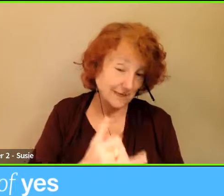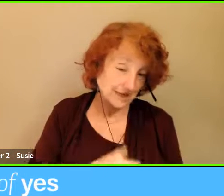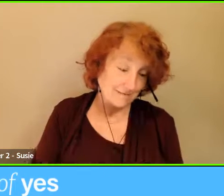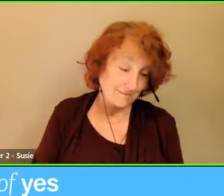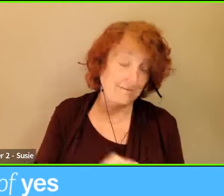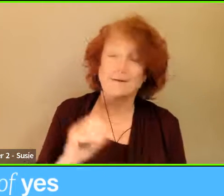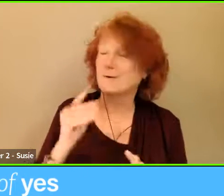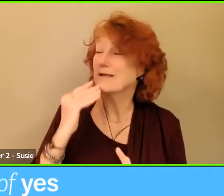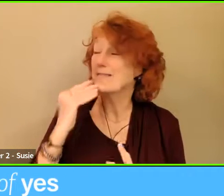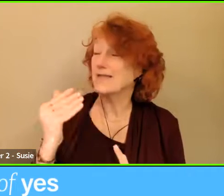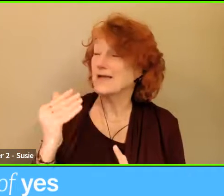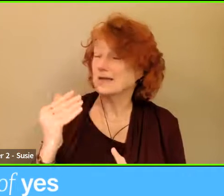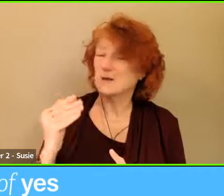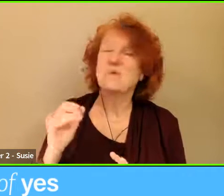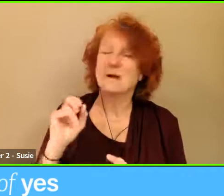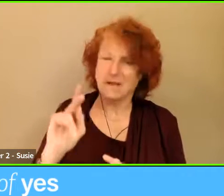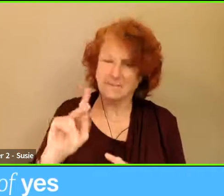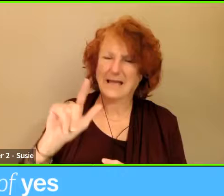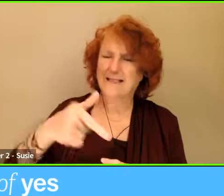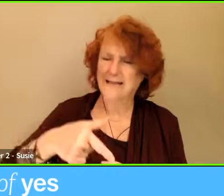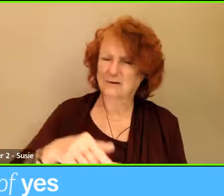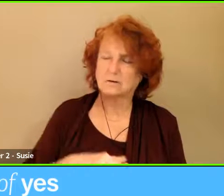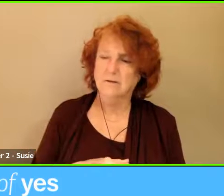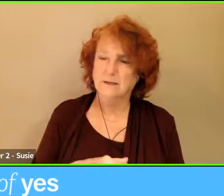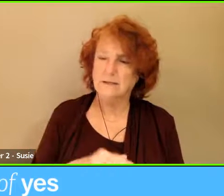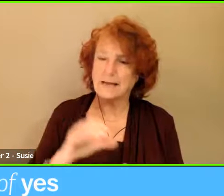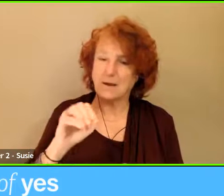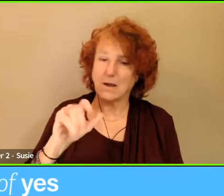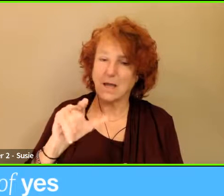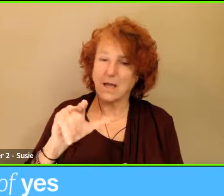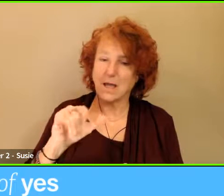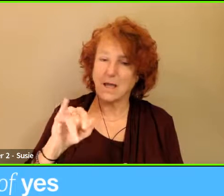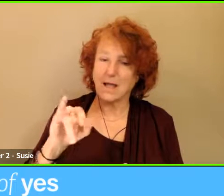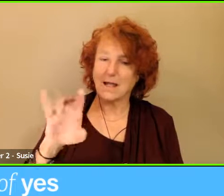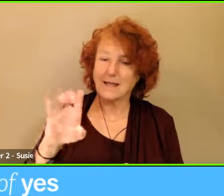back to Fanny Chang. Can we go to Olive Freud?